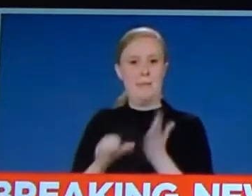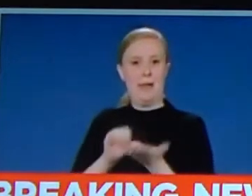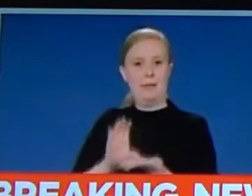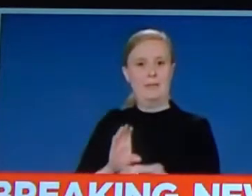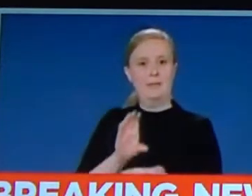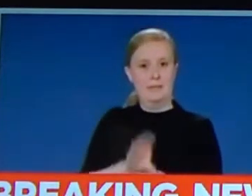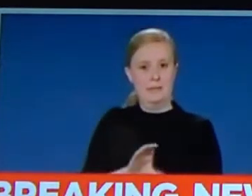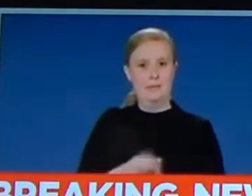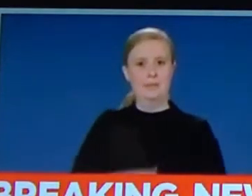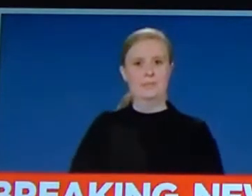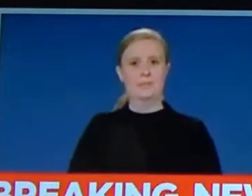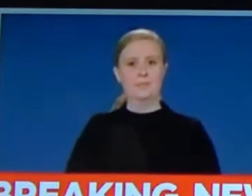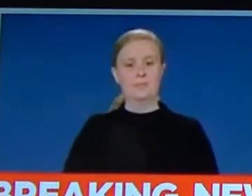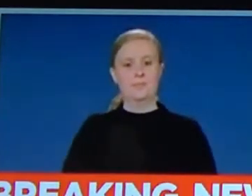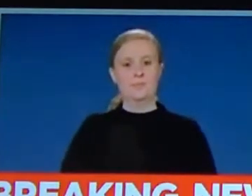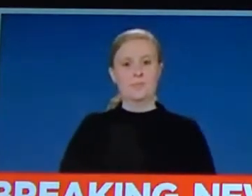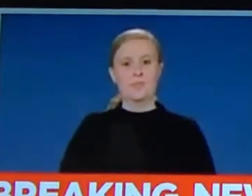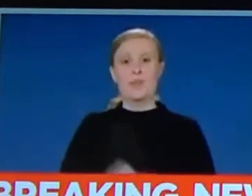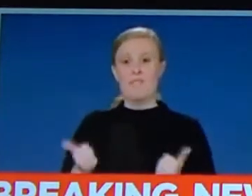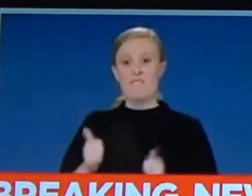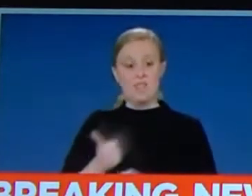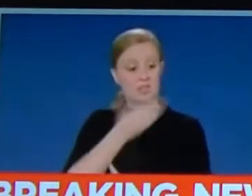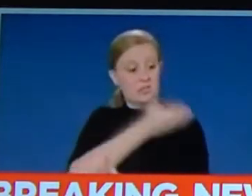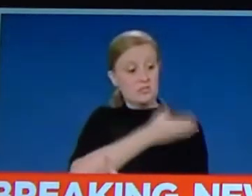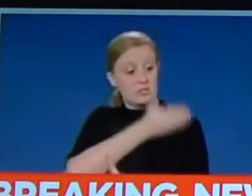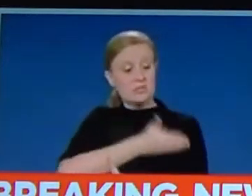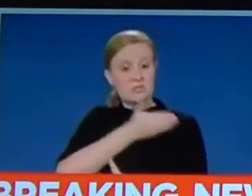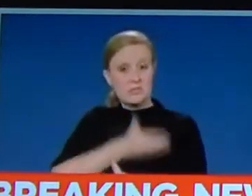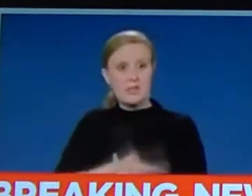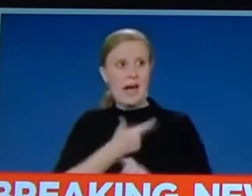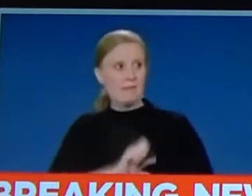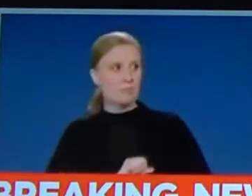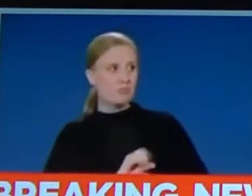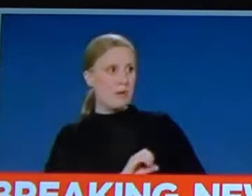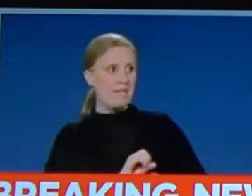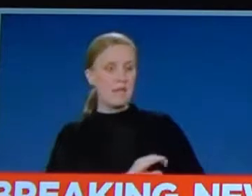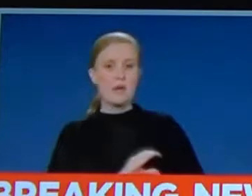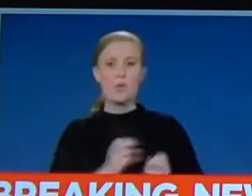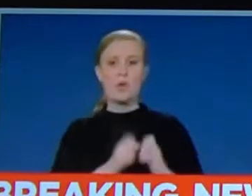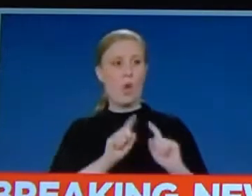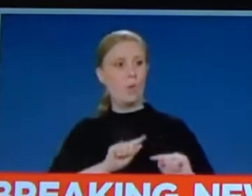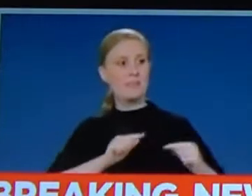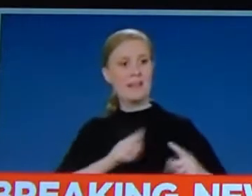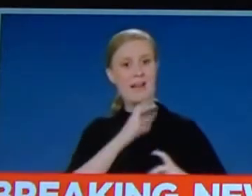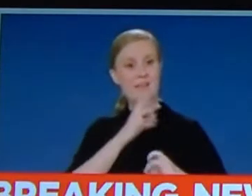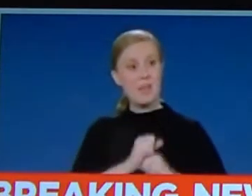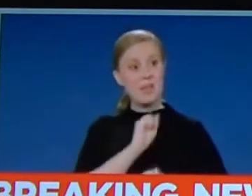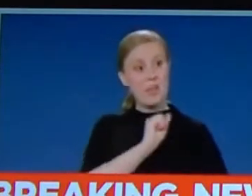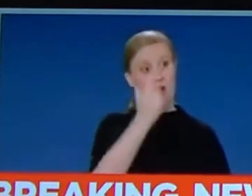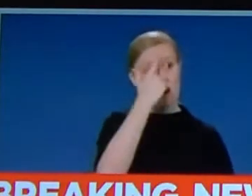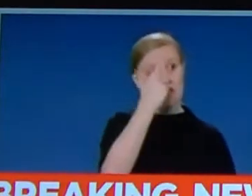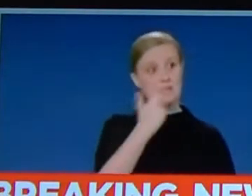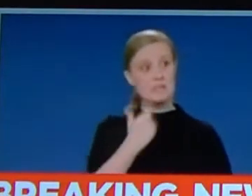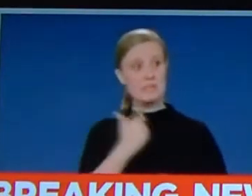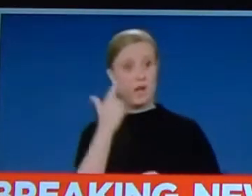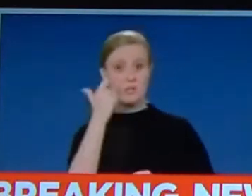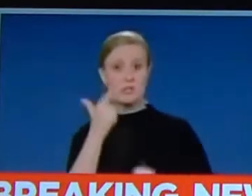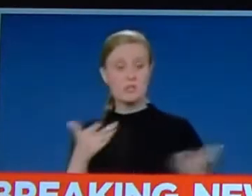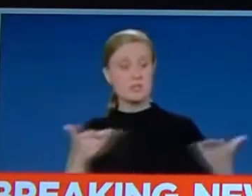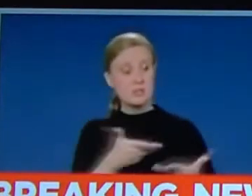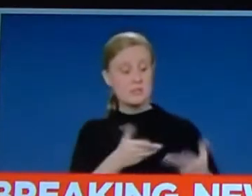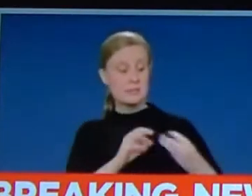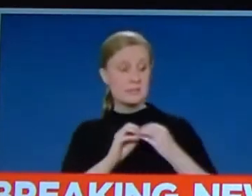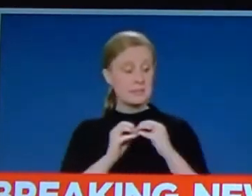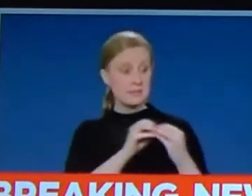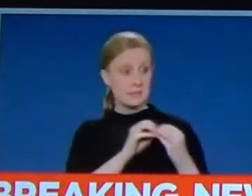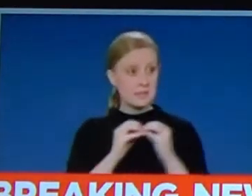been briefings that have taken place with the opposition. They've been putting forward their views, and we're working through that. The drafting is taking